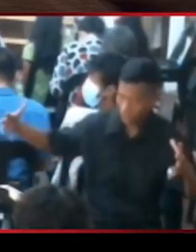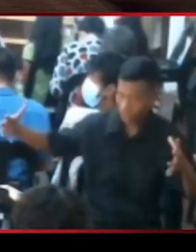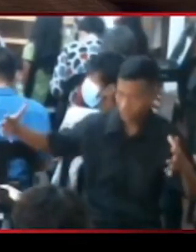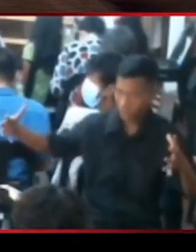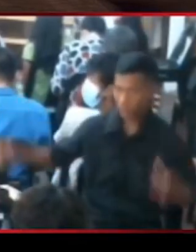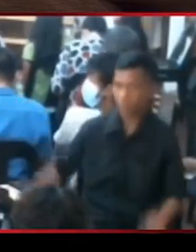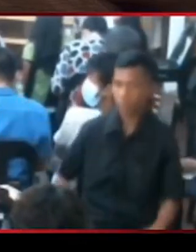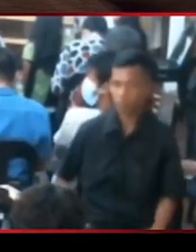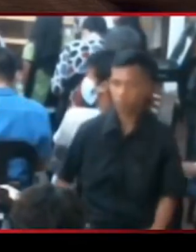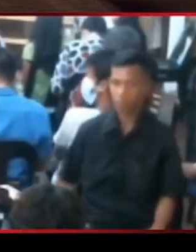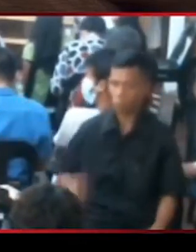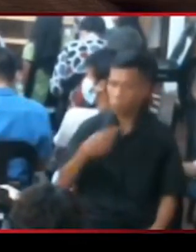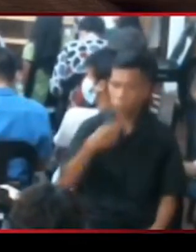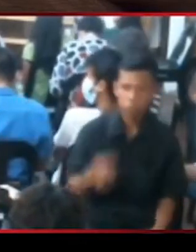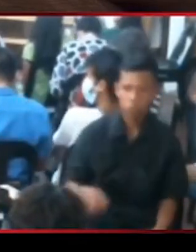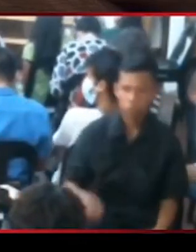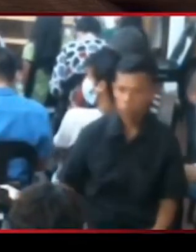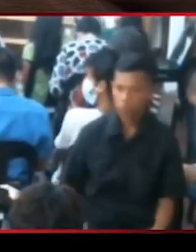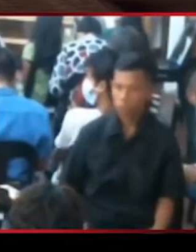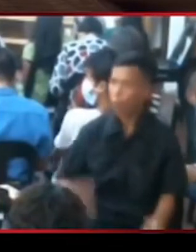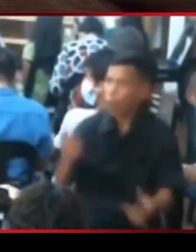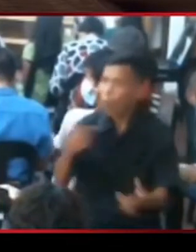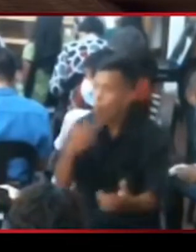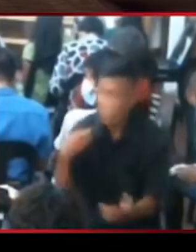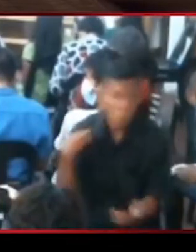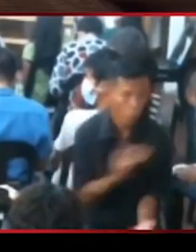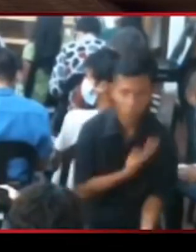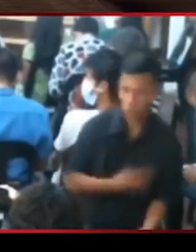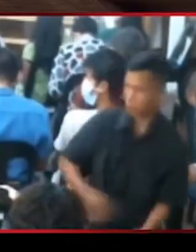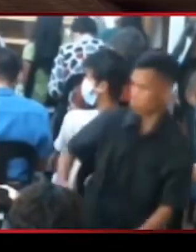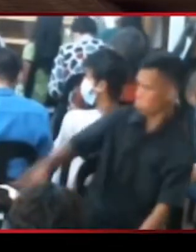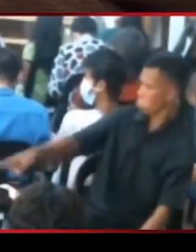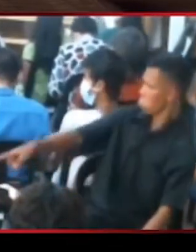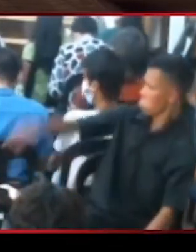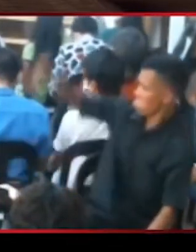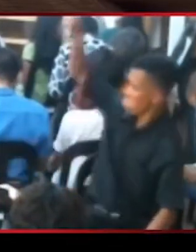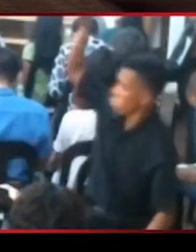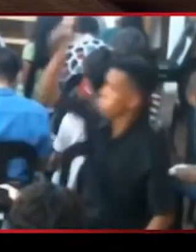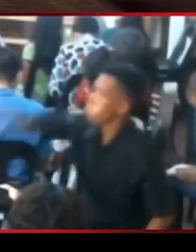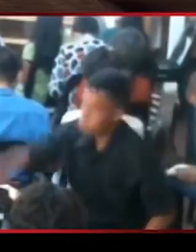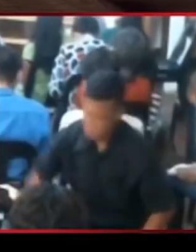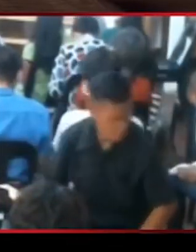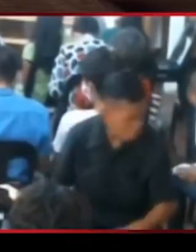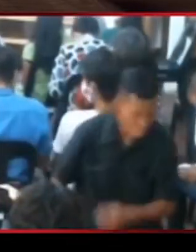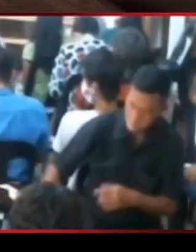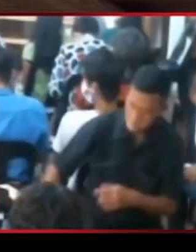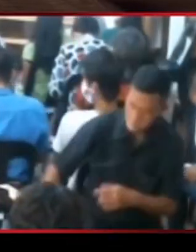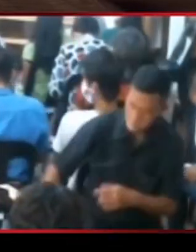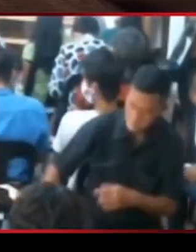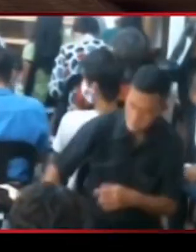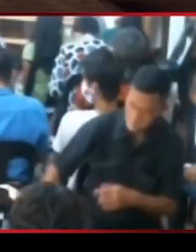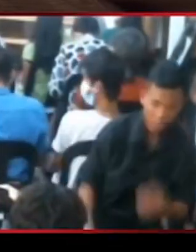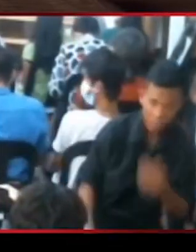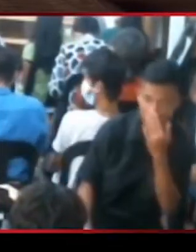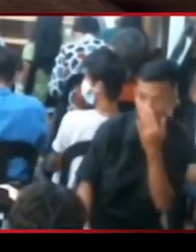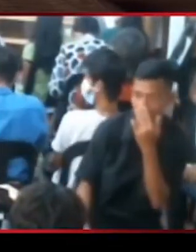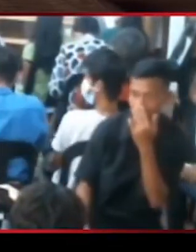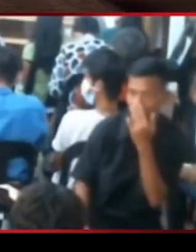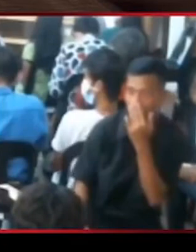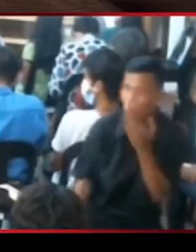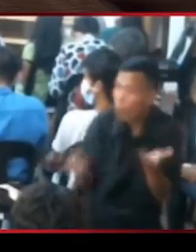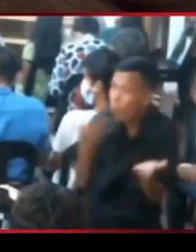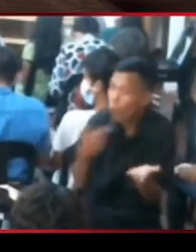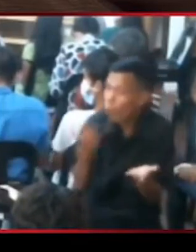So, who are we to look at somebody else? I remember some years ago, I used to get dressed